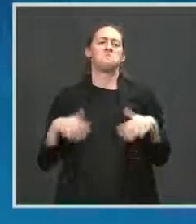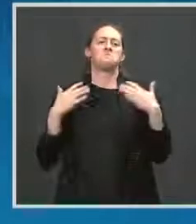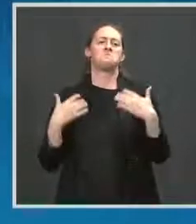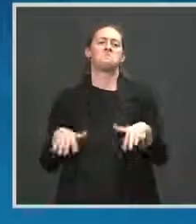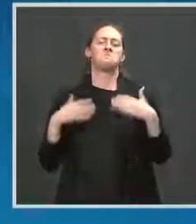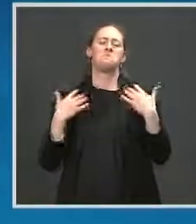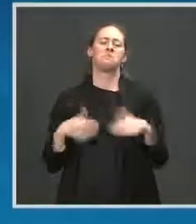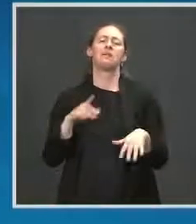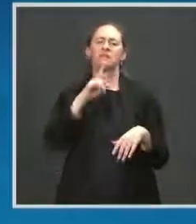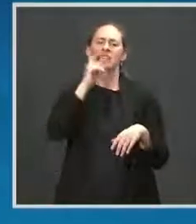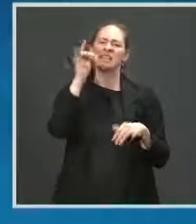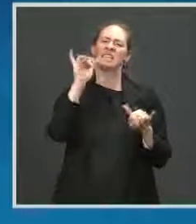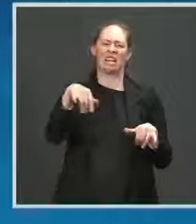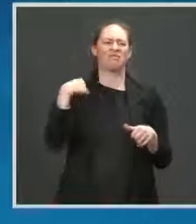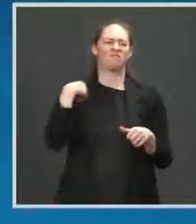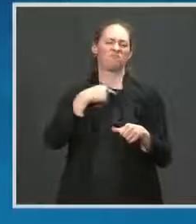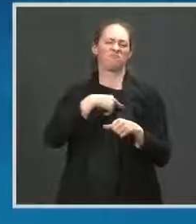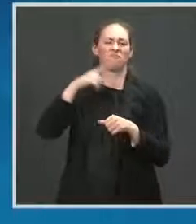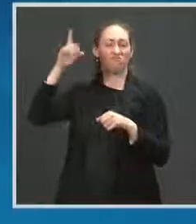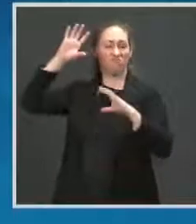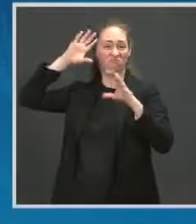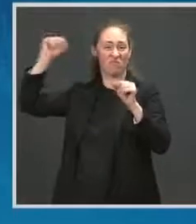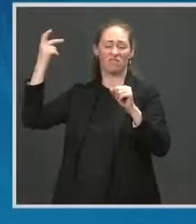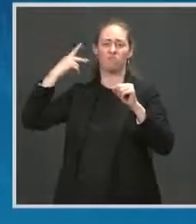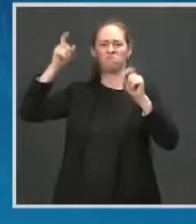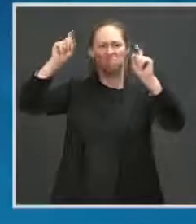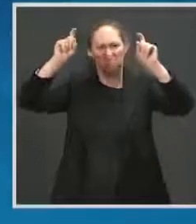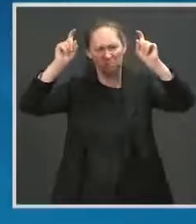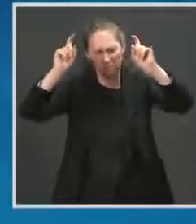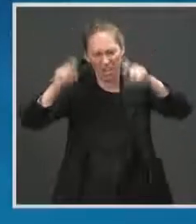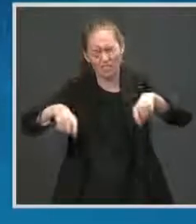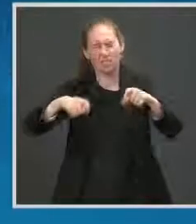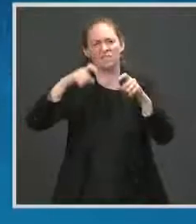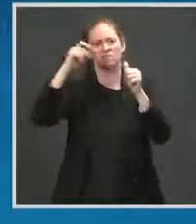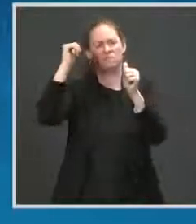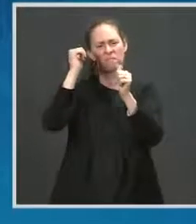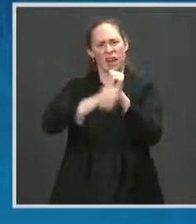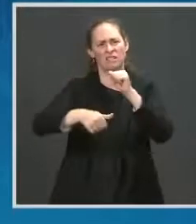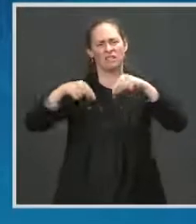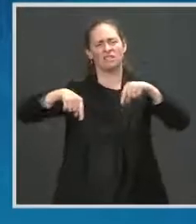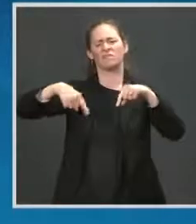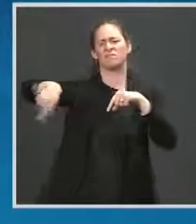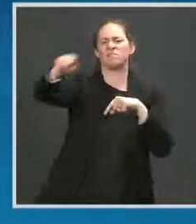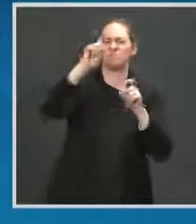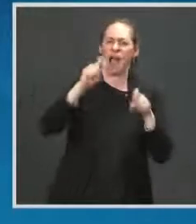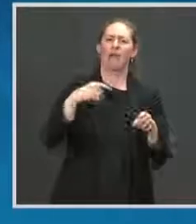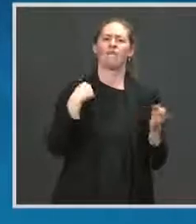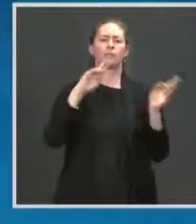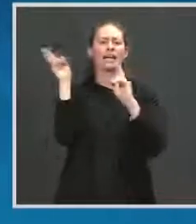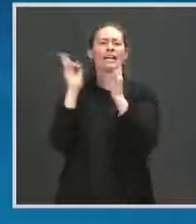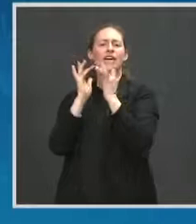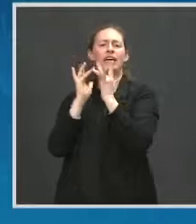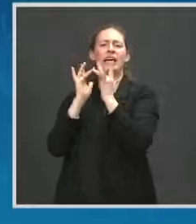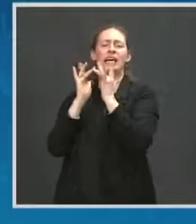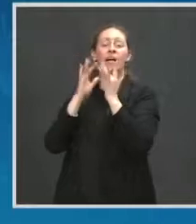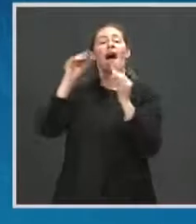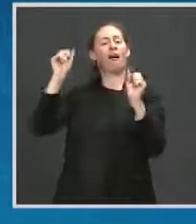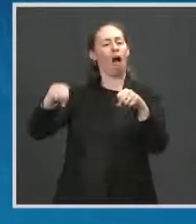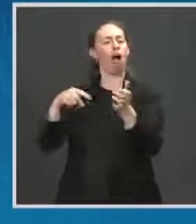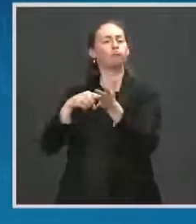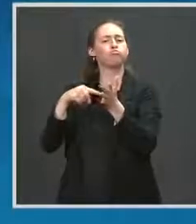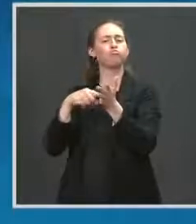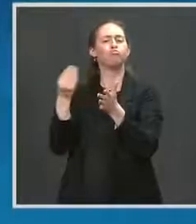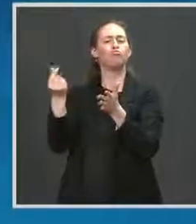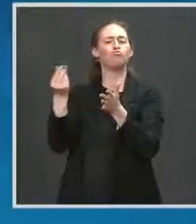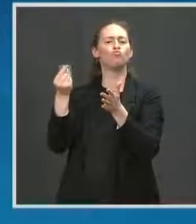make sure that every person in our country can access broadband and afford it.